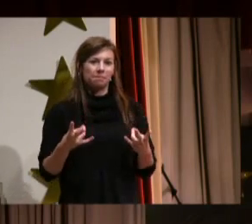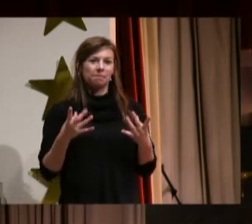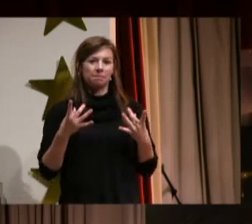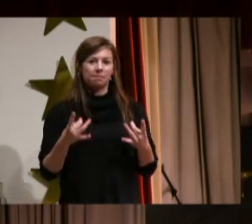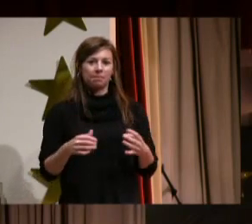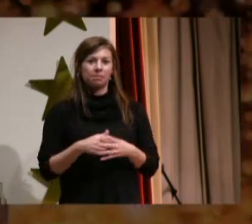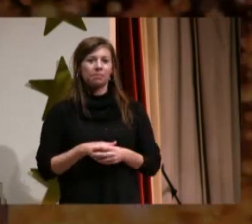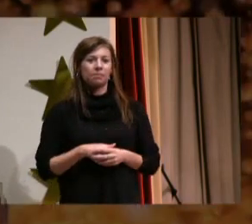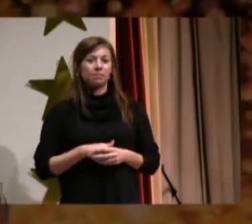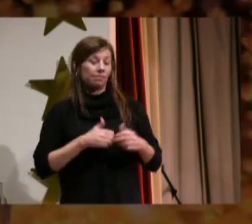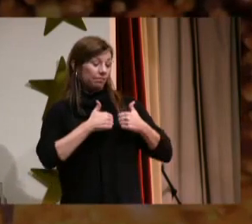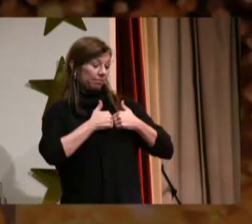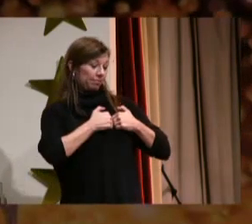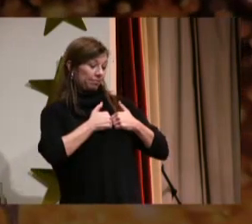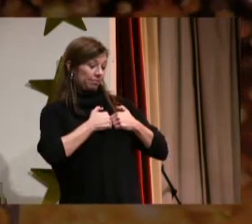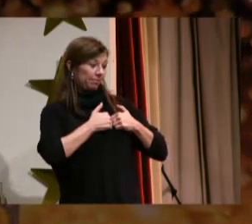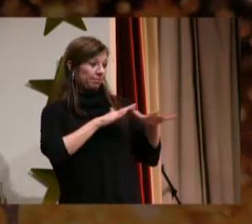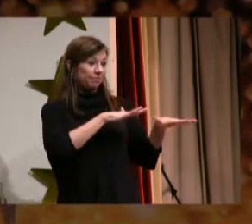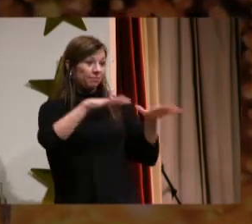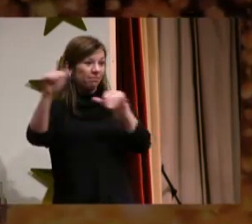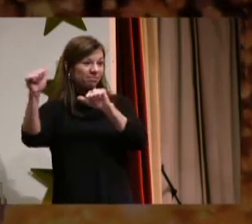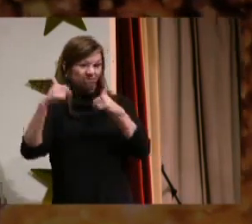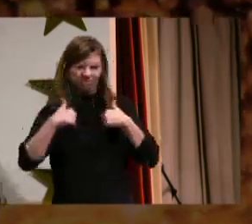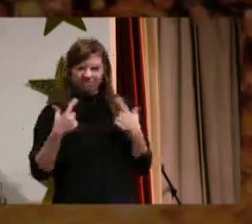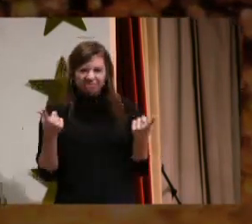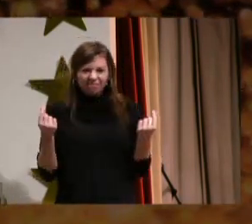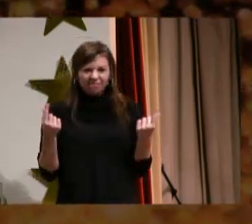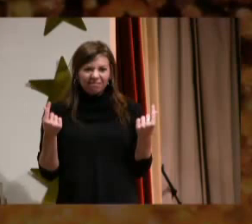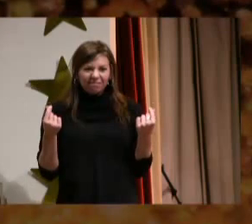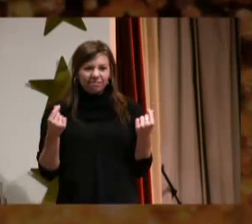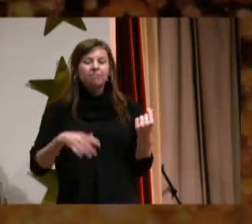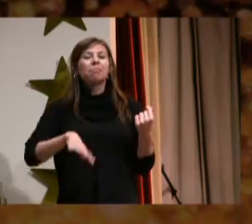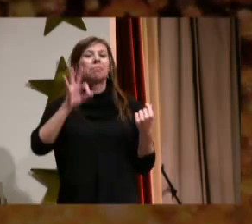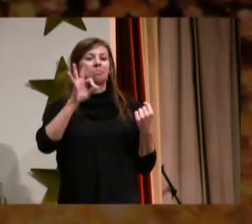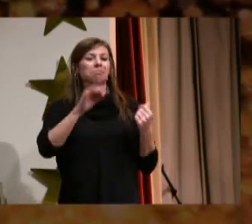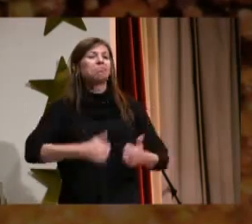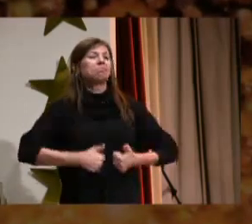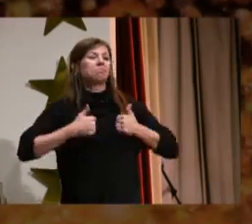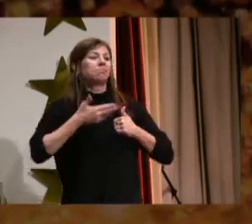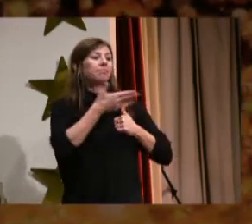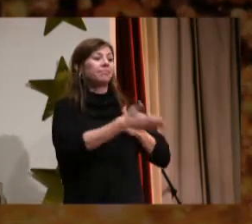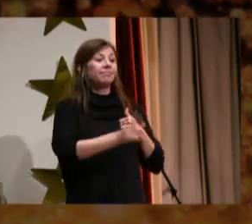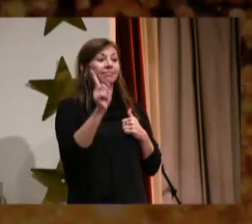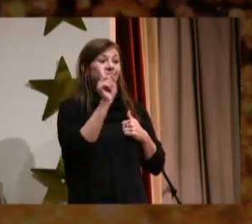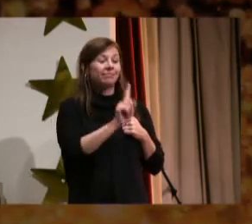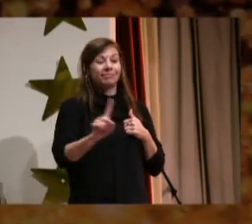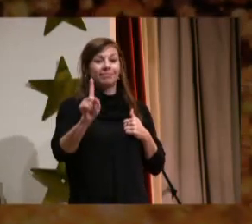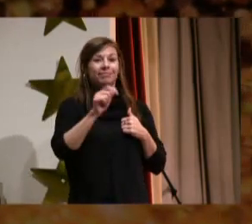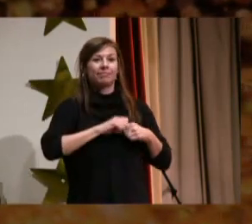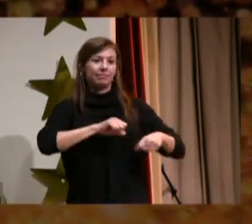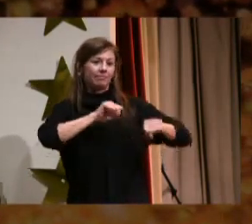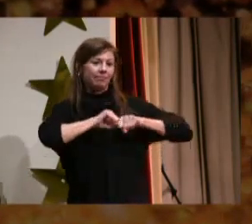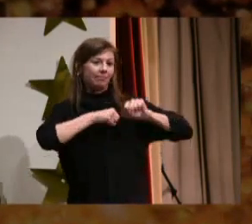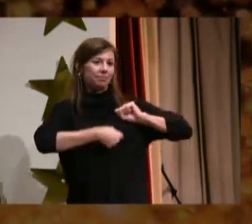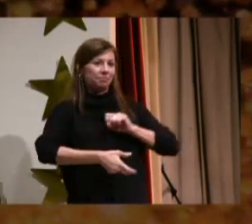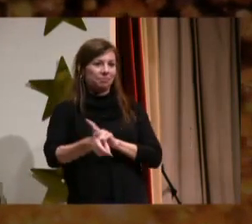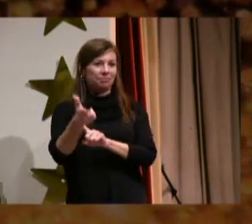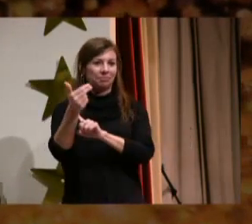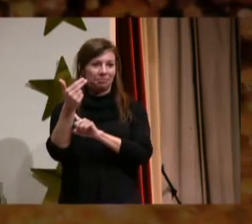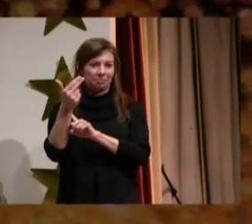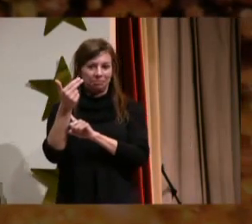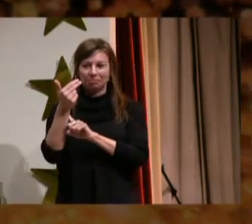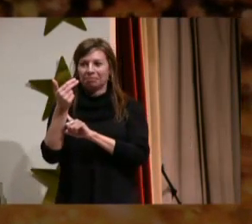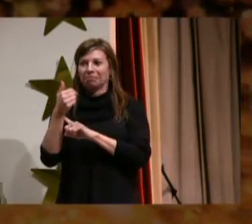Since my baby left me, I found a new place to dwell. It's down at the end of Lonely Street, a